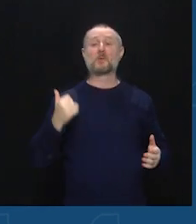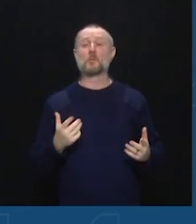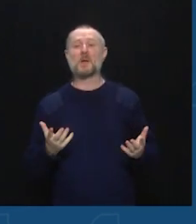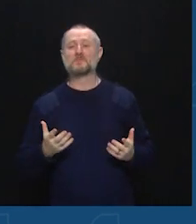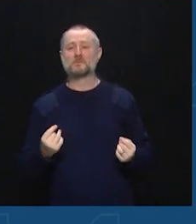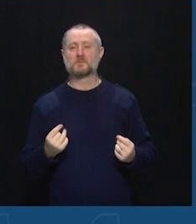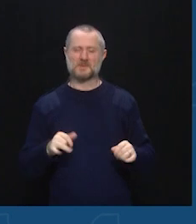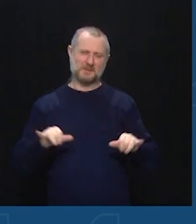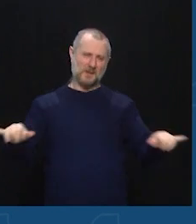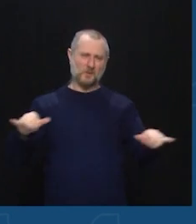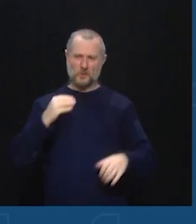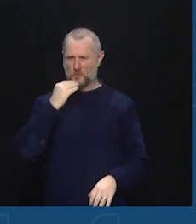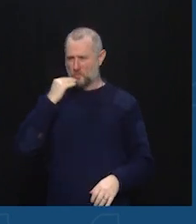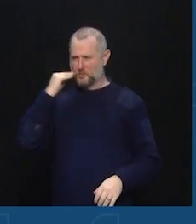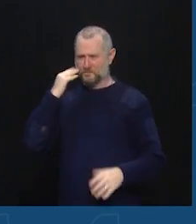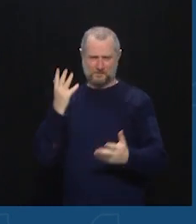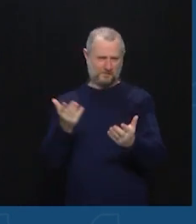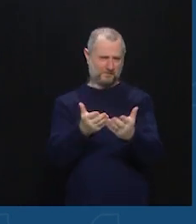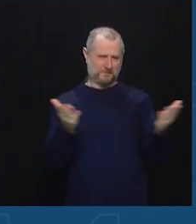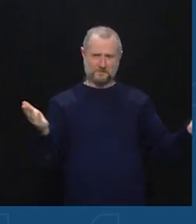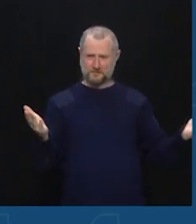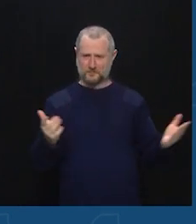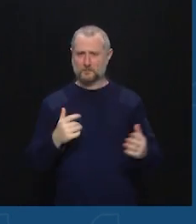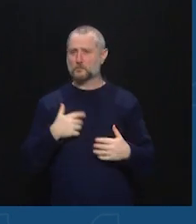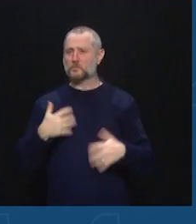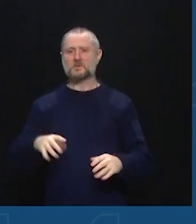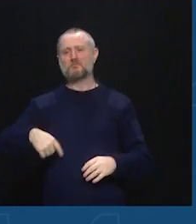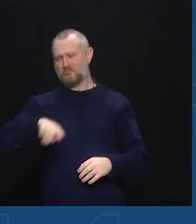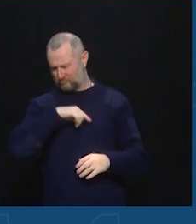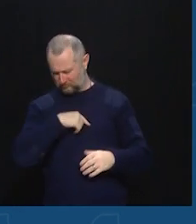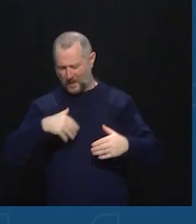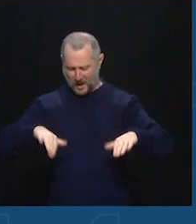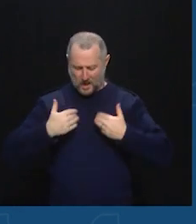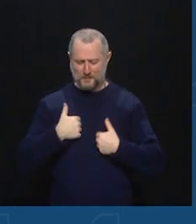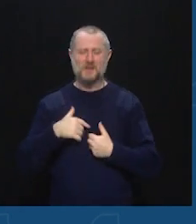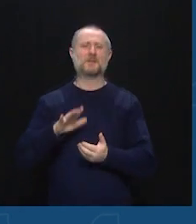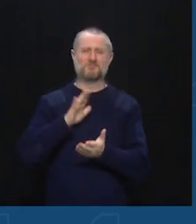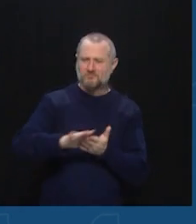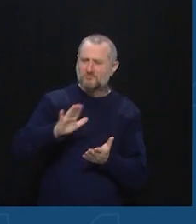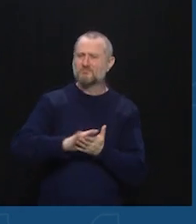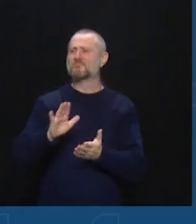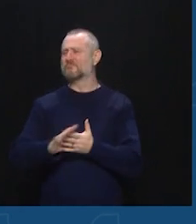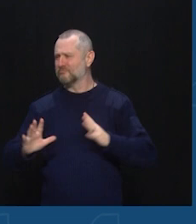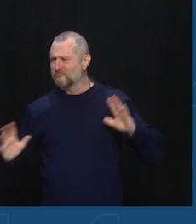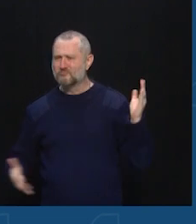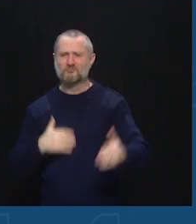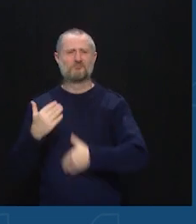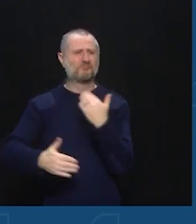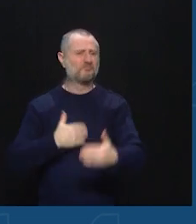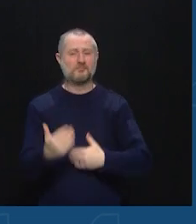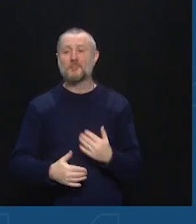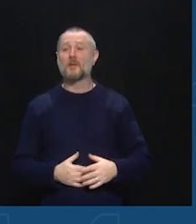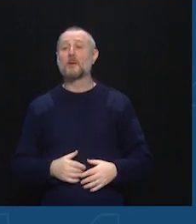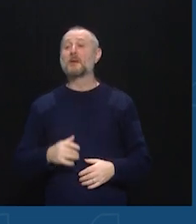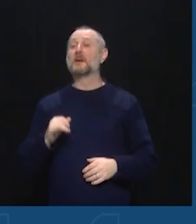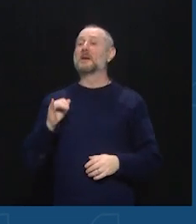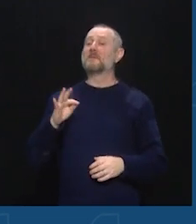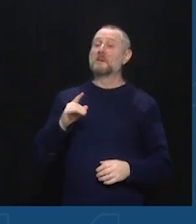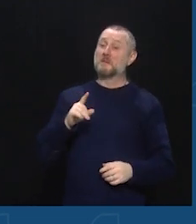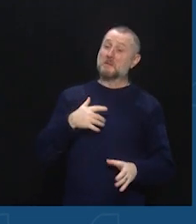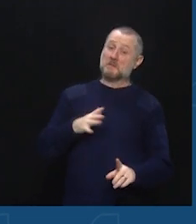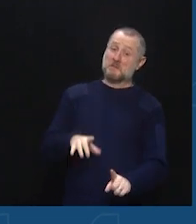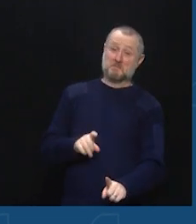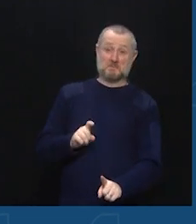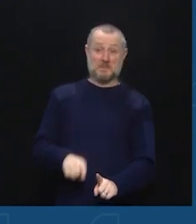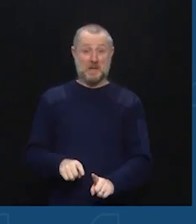stay home. Let us do our job. Let us clear the roadways to make them safe for you. If you have to be out, please